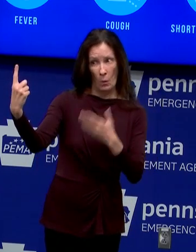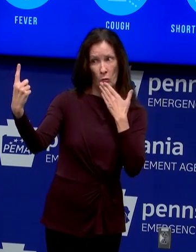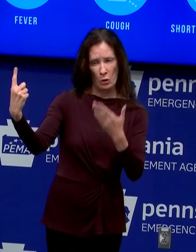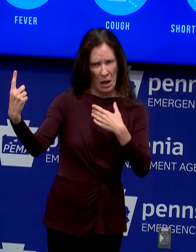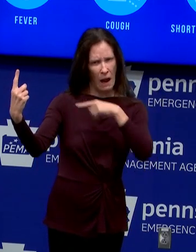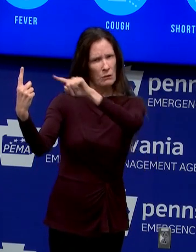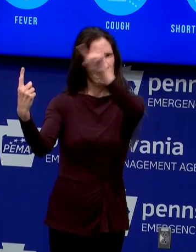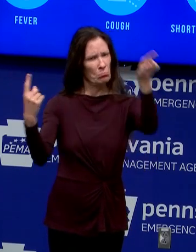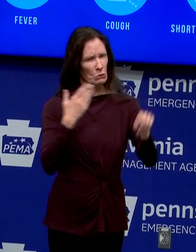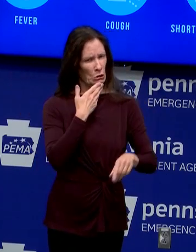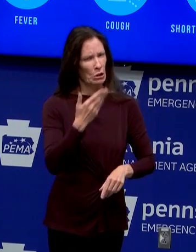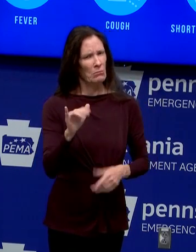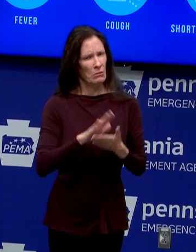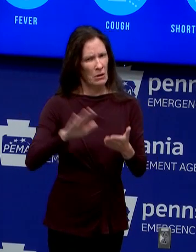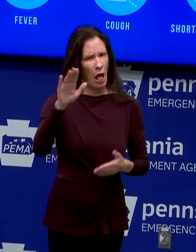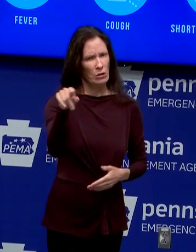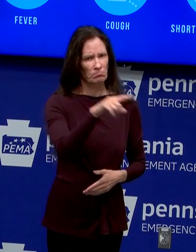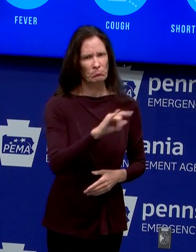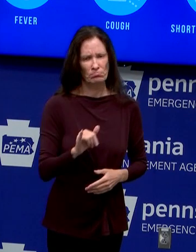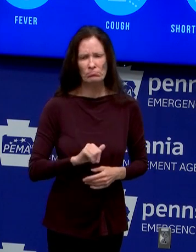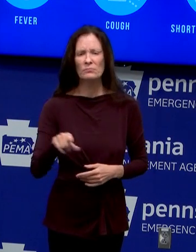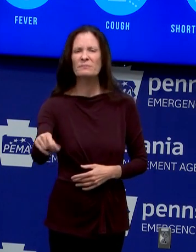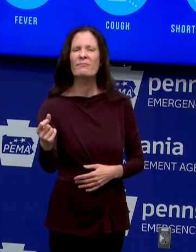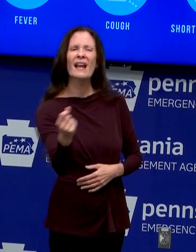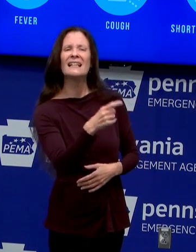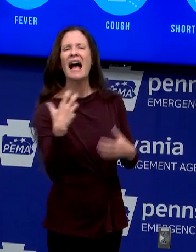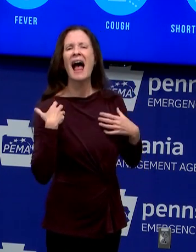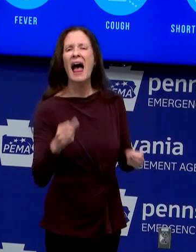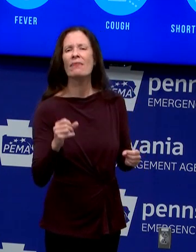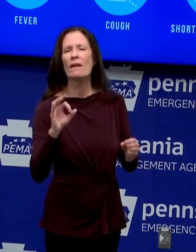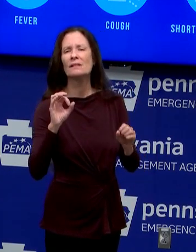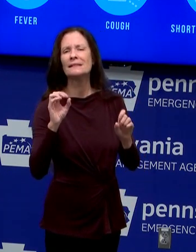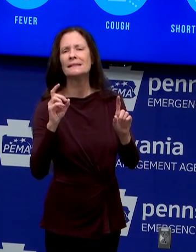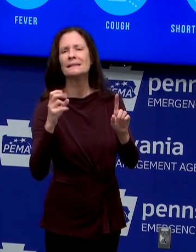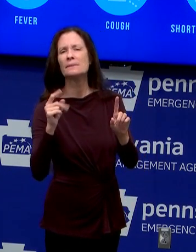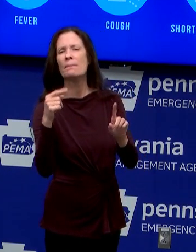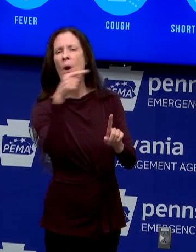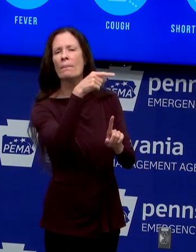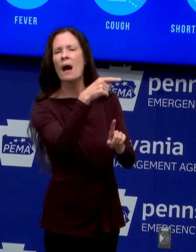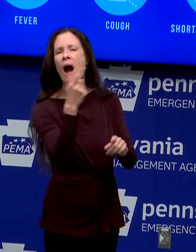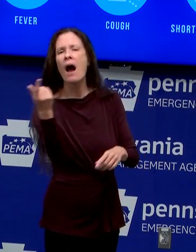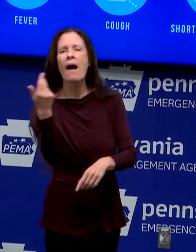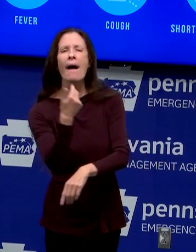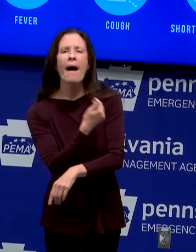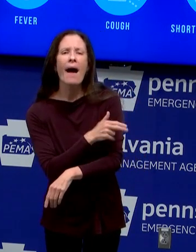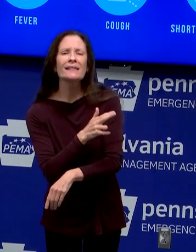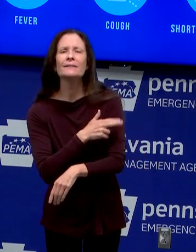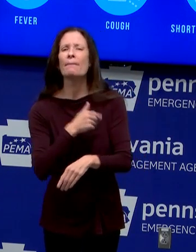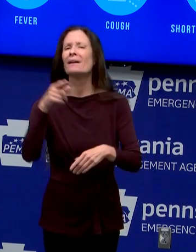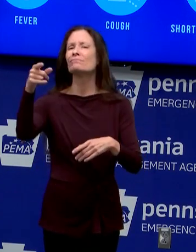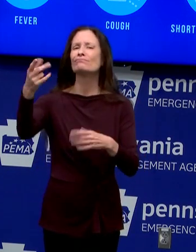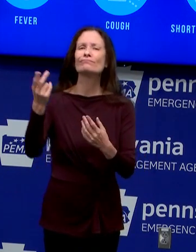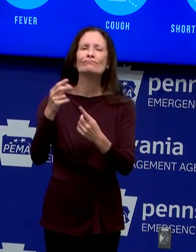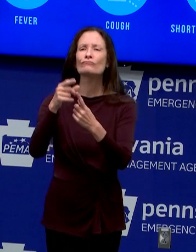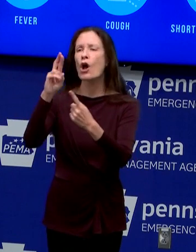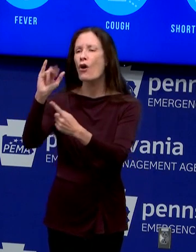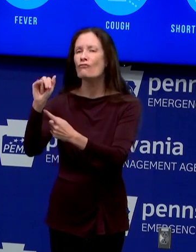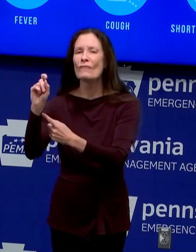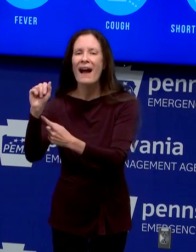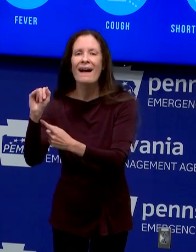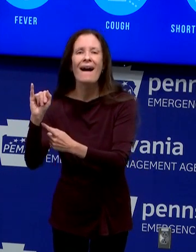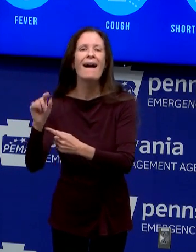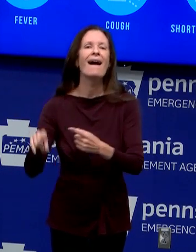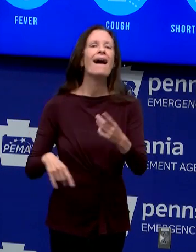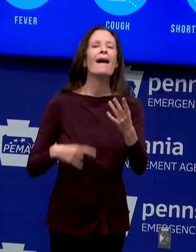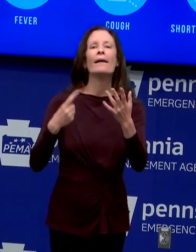release hospitalization rates and discharges by county? How about revised daily death counts? Well, we are working